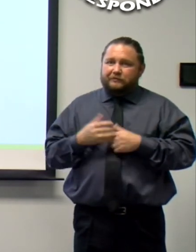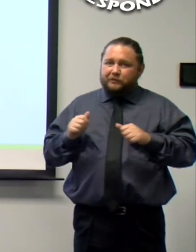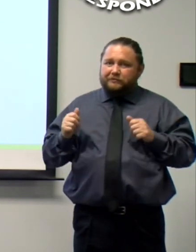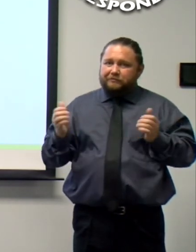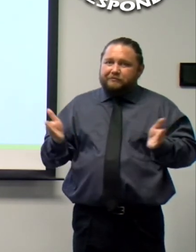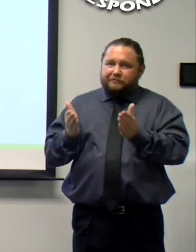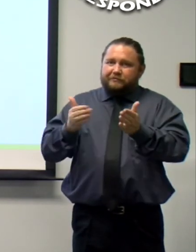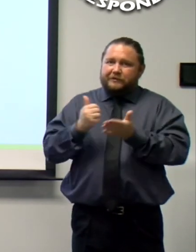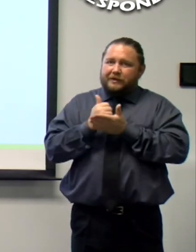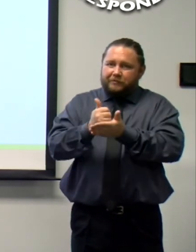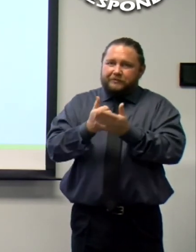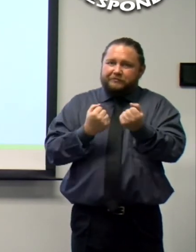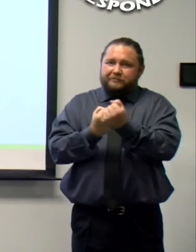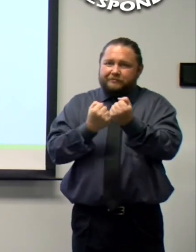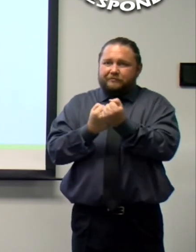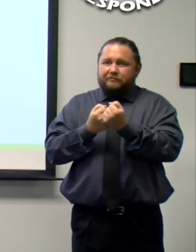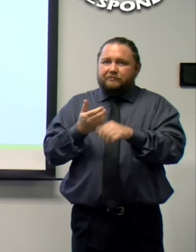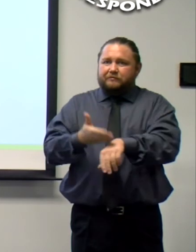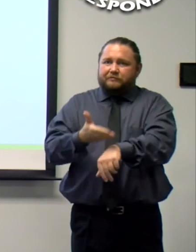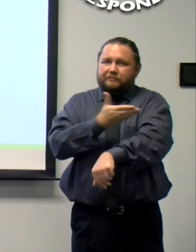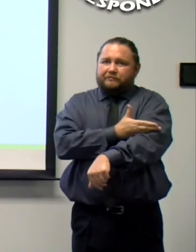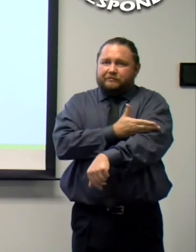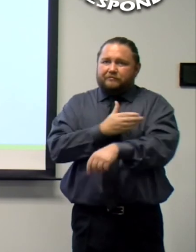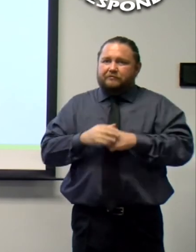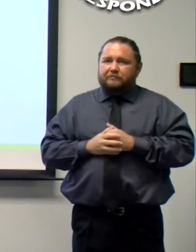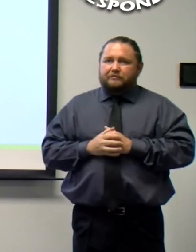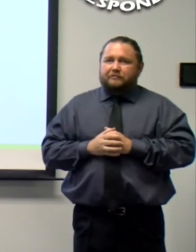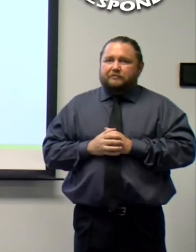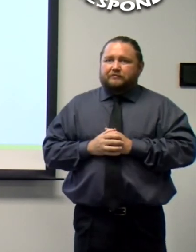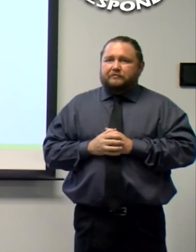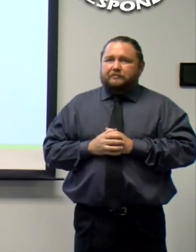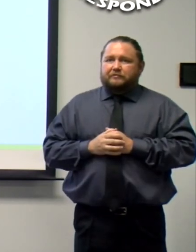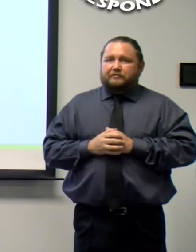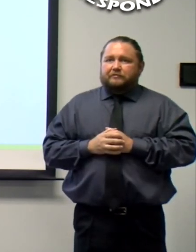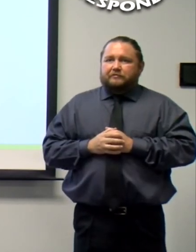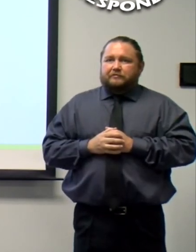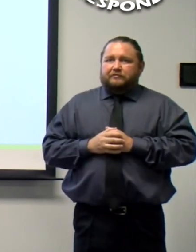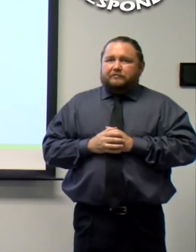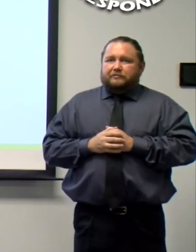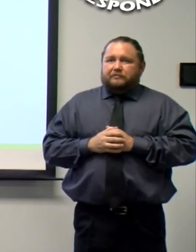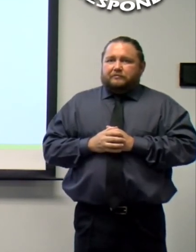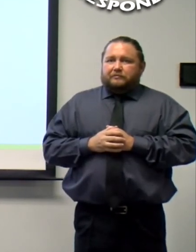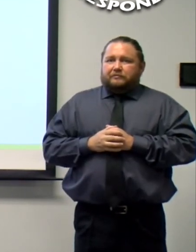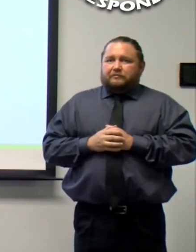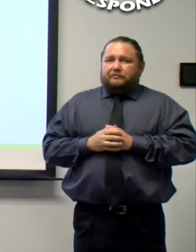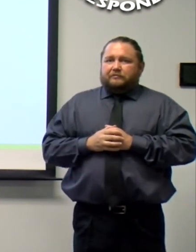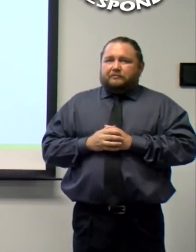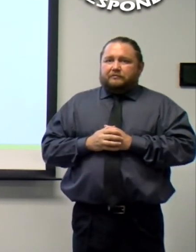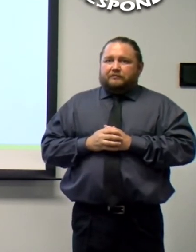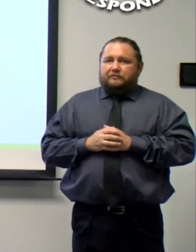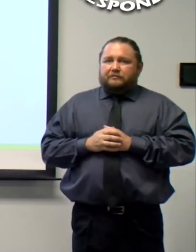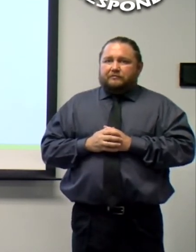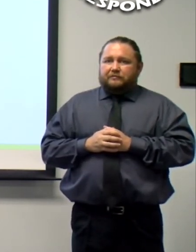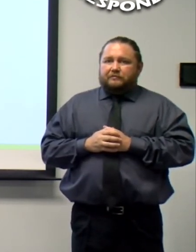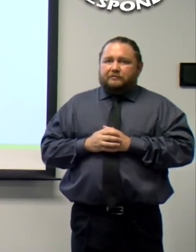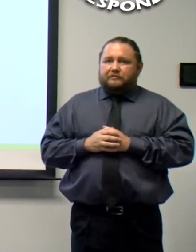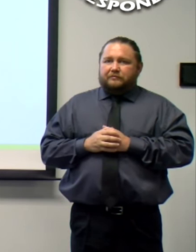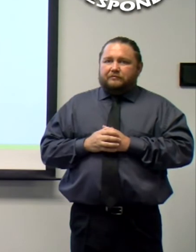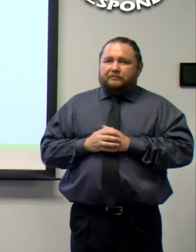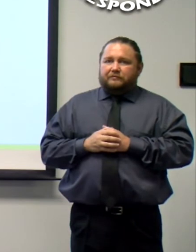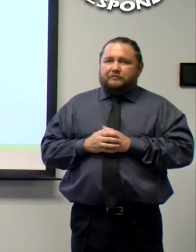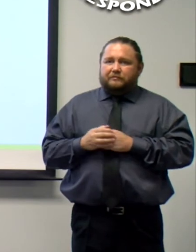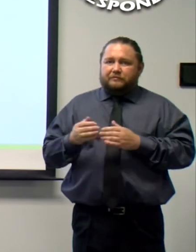been most negatively affected by the steps that have been taken to close